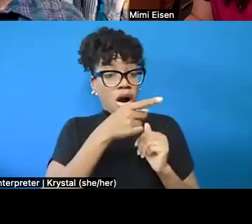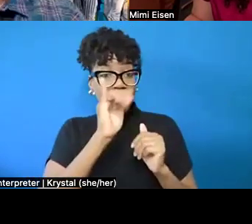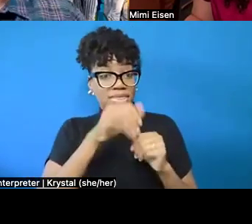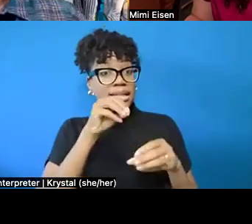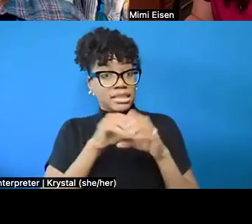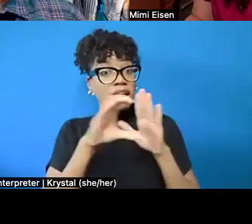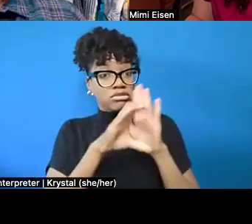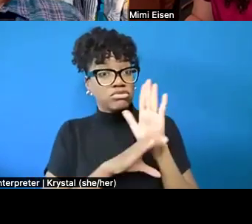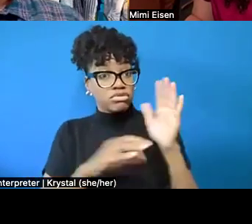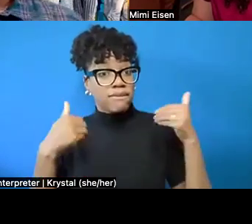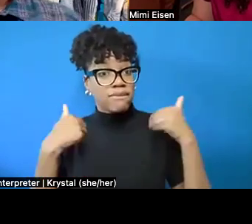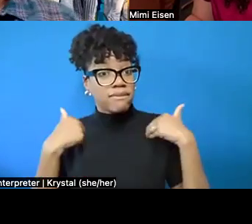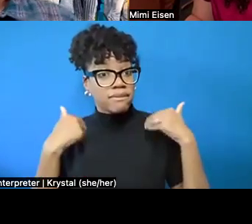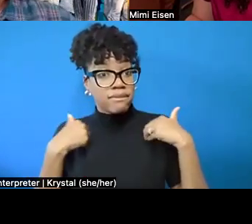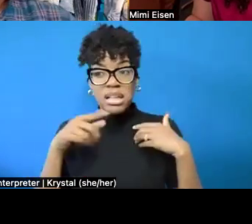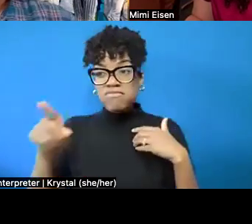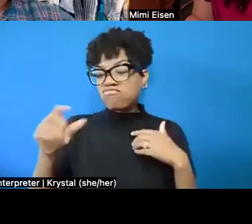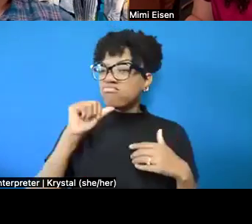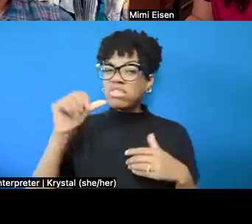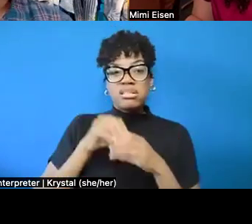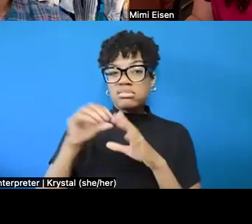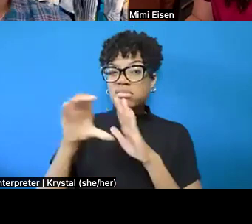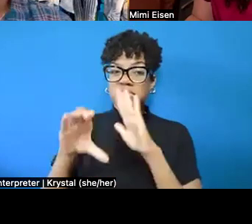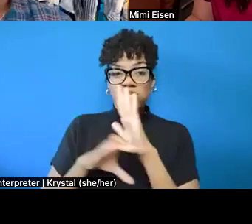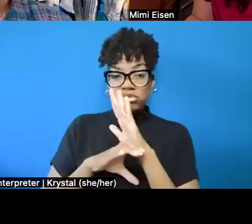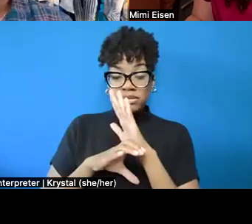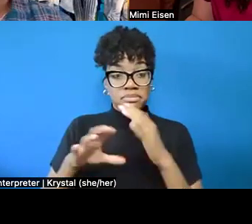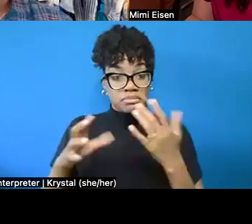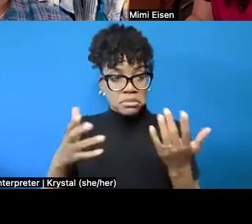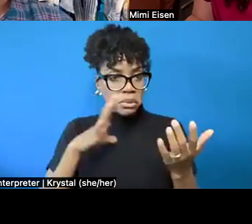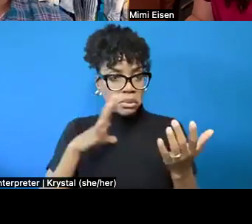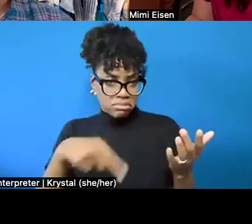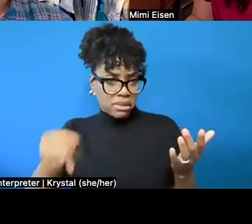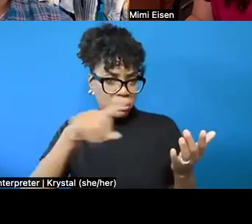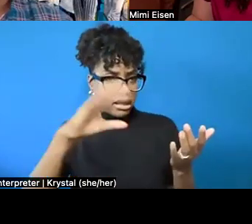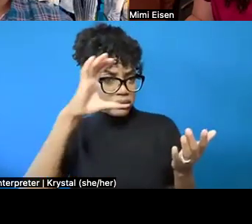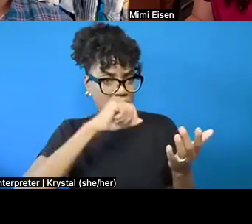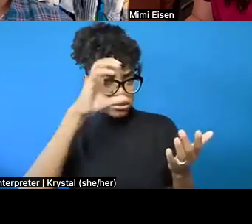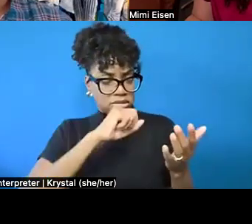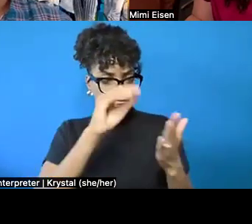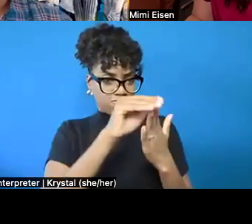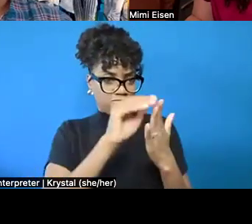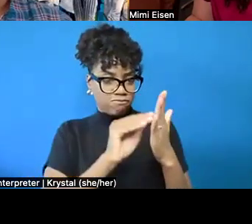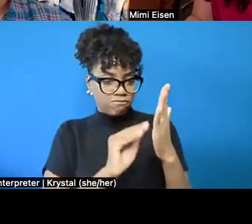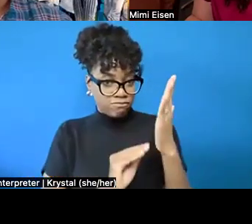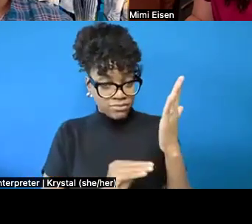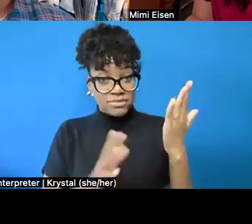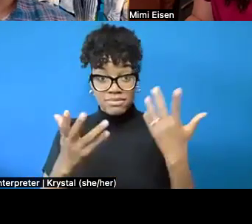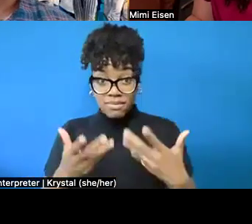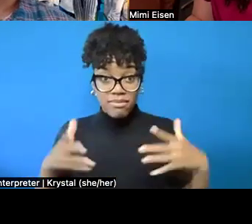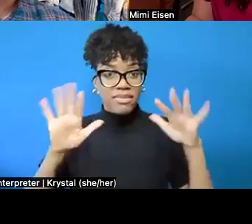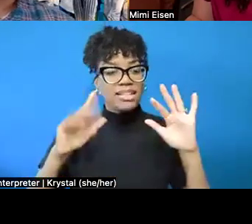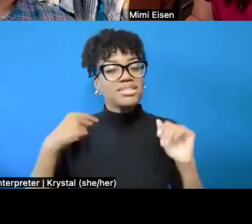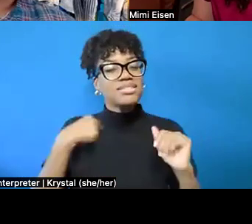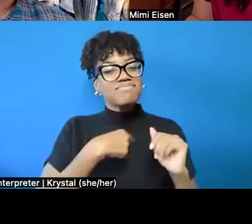guesses were to what the Constitution actually guarantees. And, we